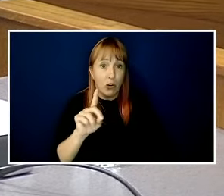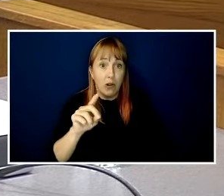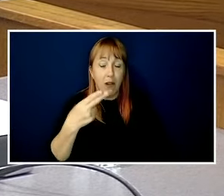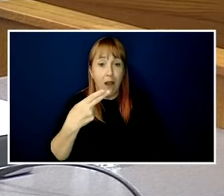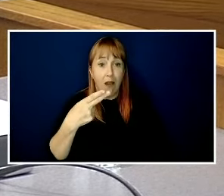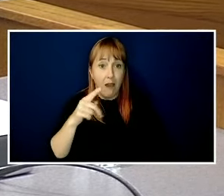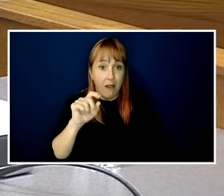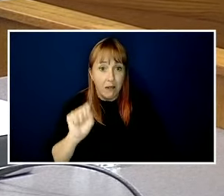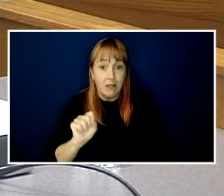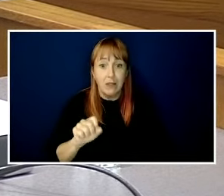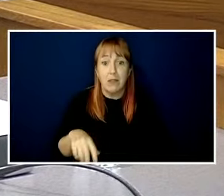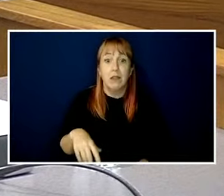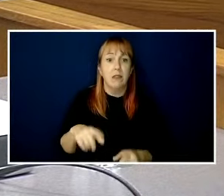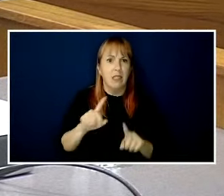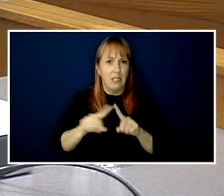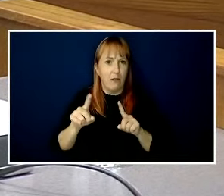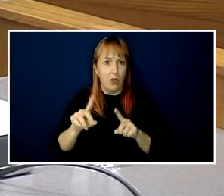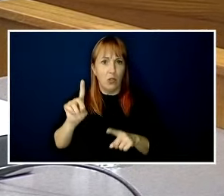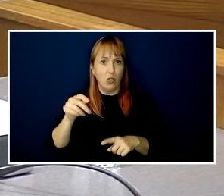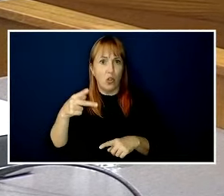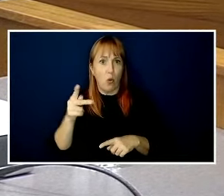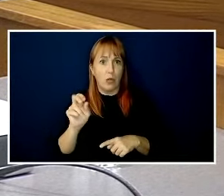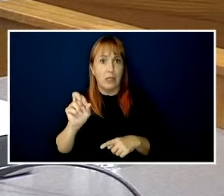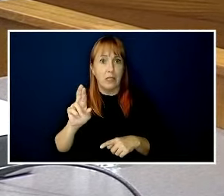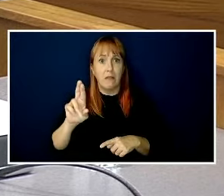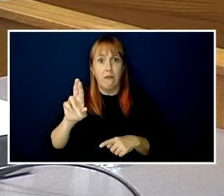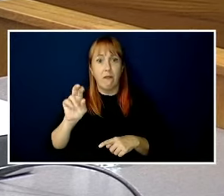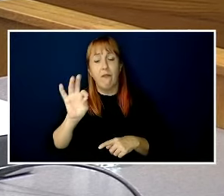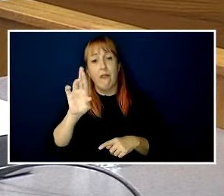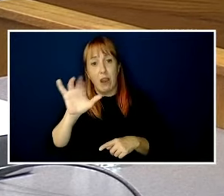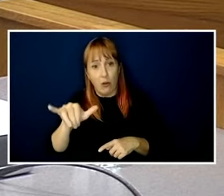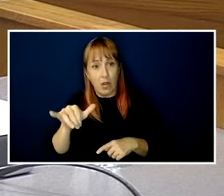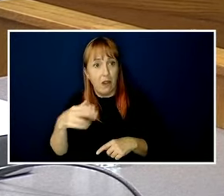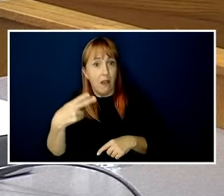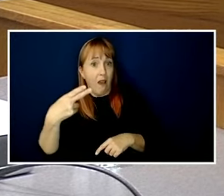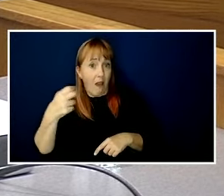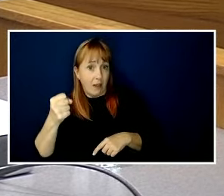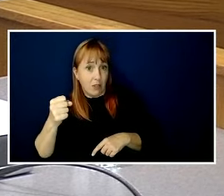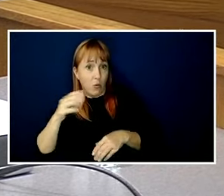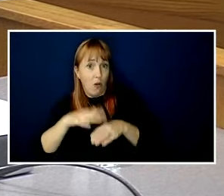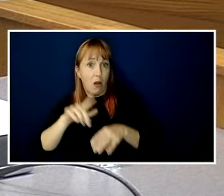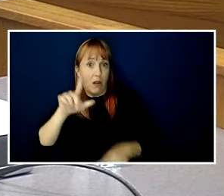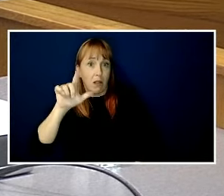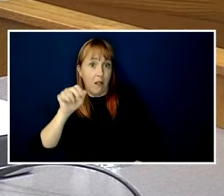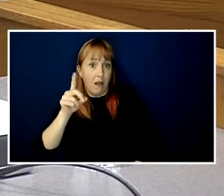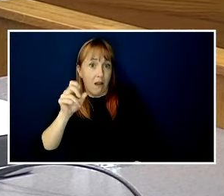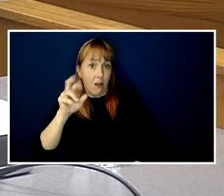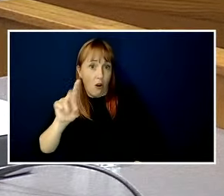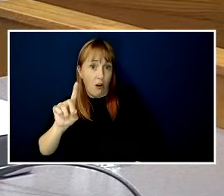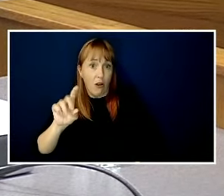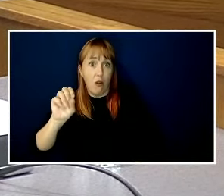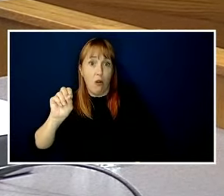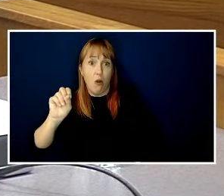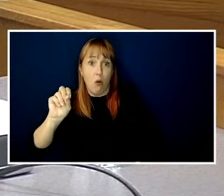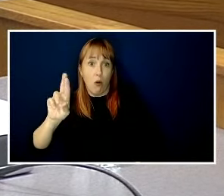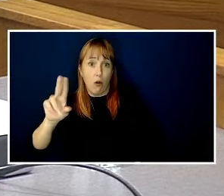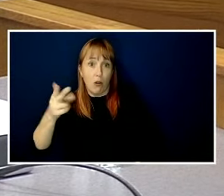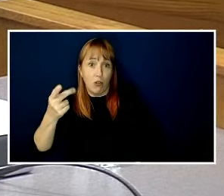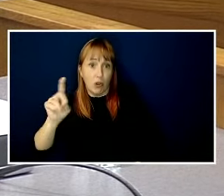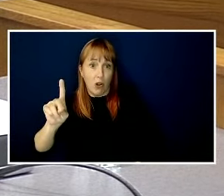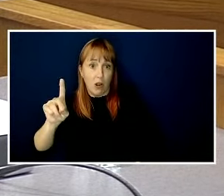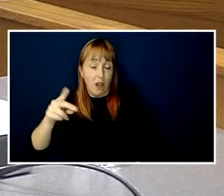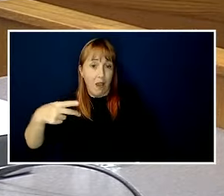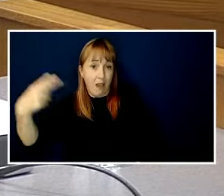be to come out right where the high school is on Landaggard and Orchard Heights. And so safety-wise, this